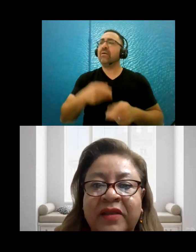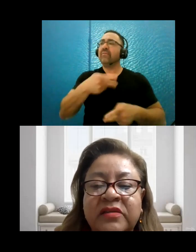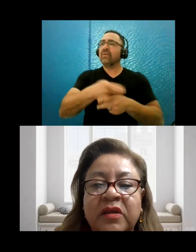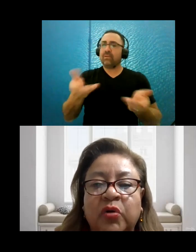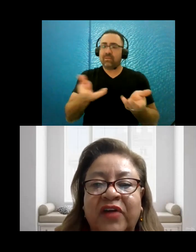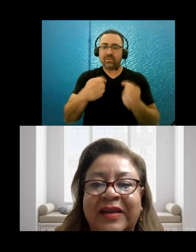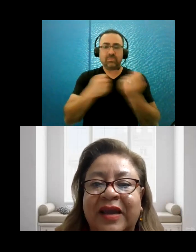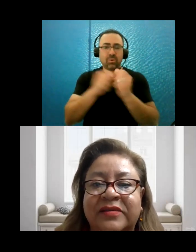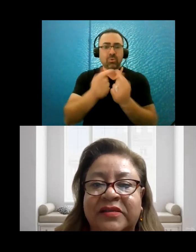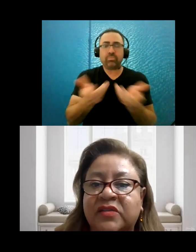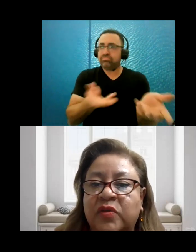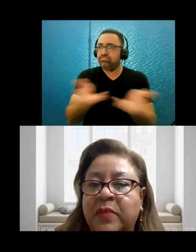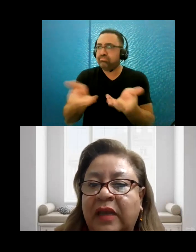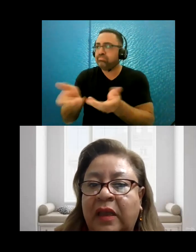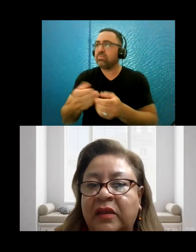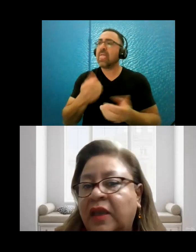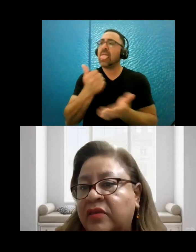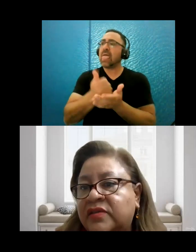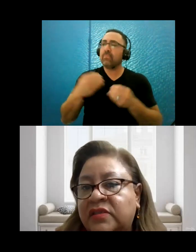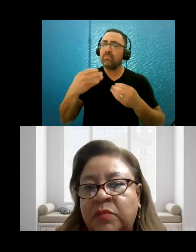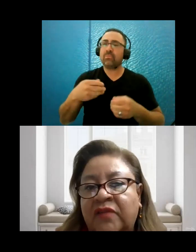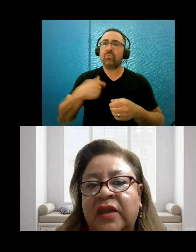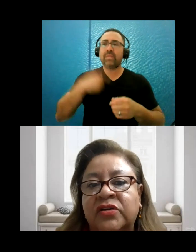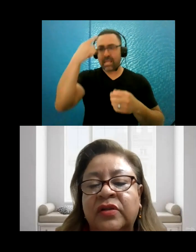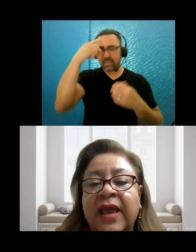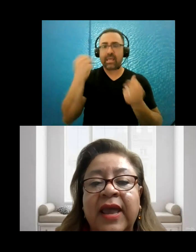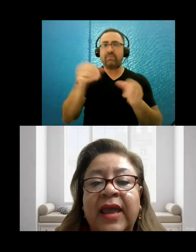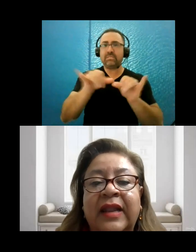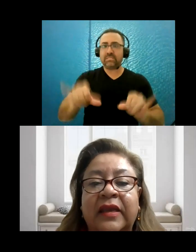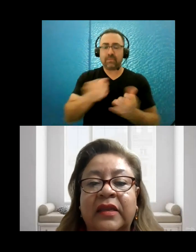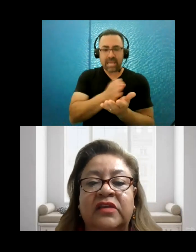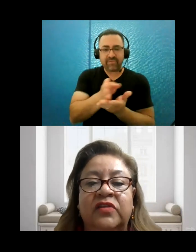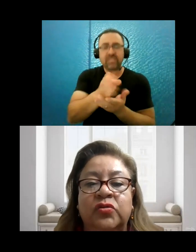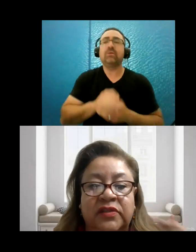promoting wellness, providing assistance with mental health and health system navigation,